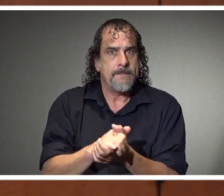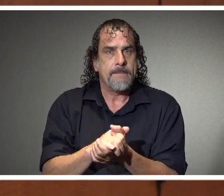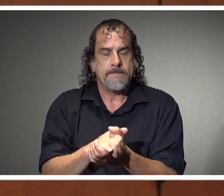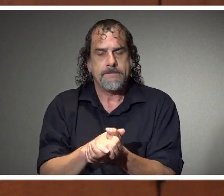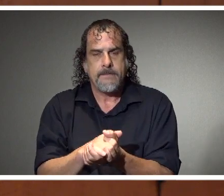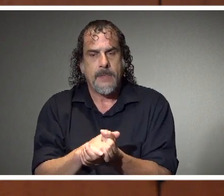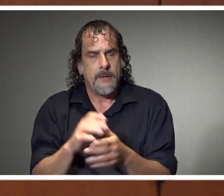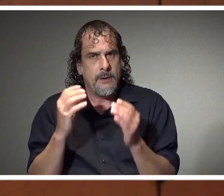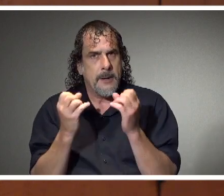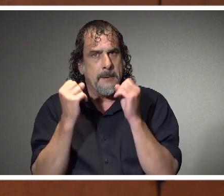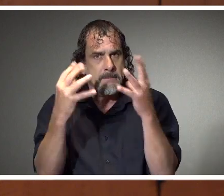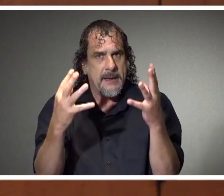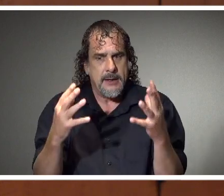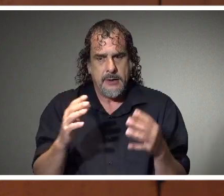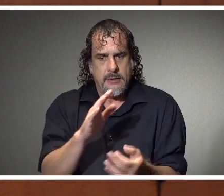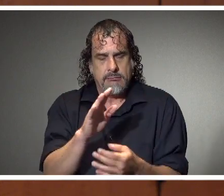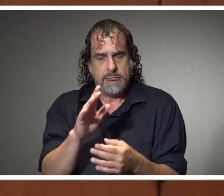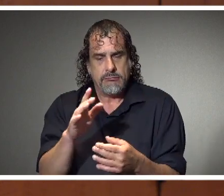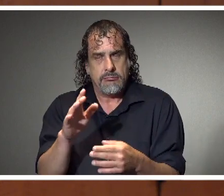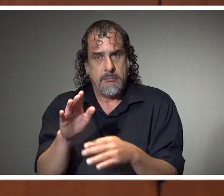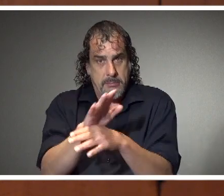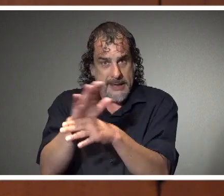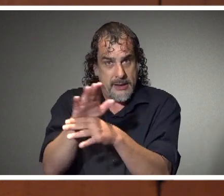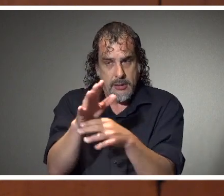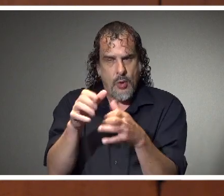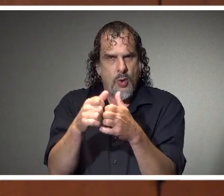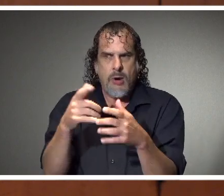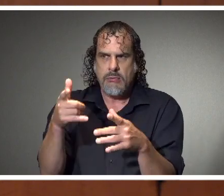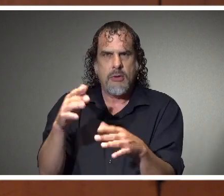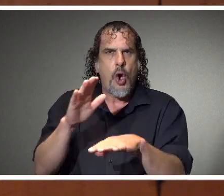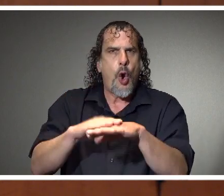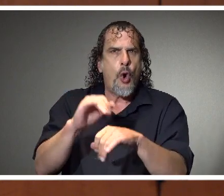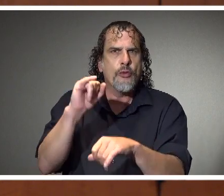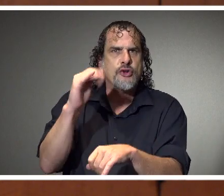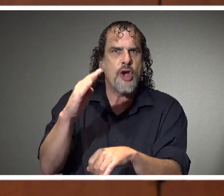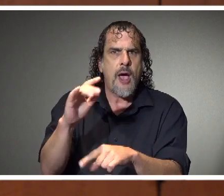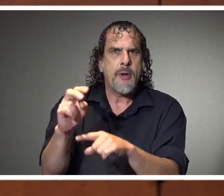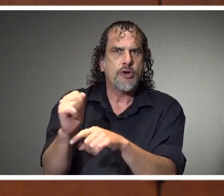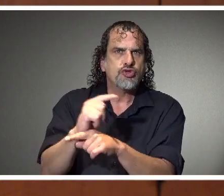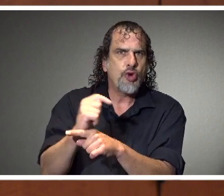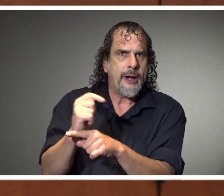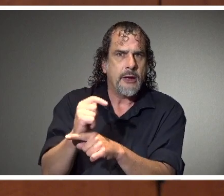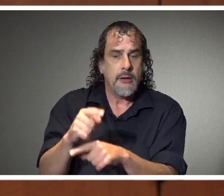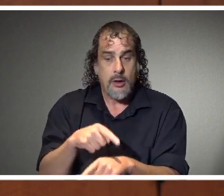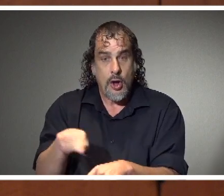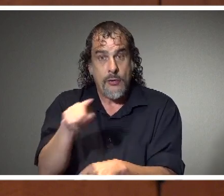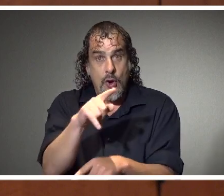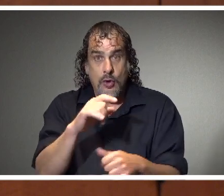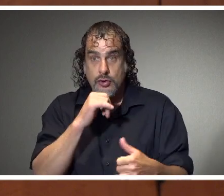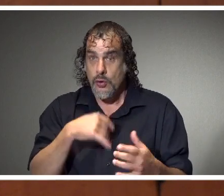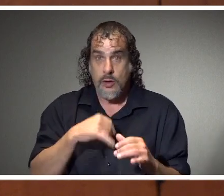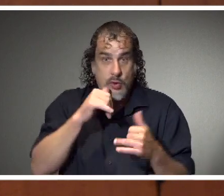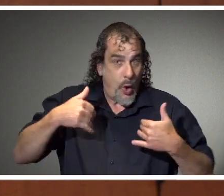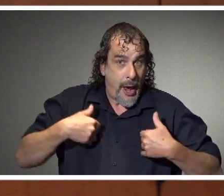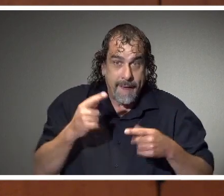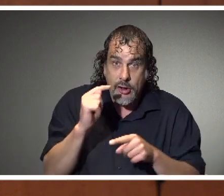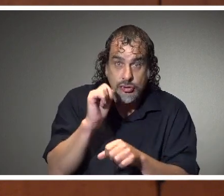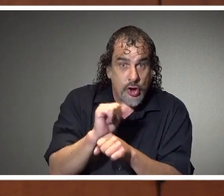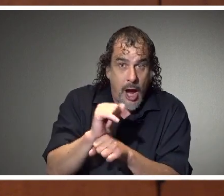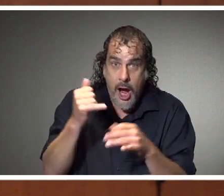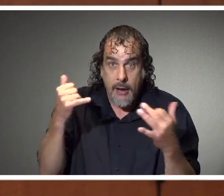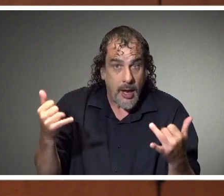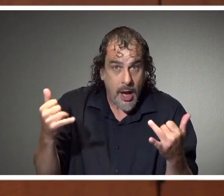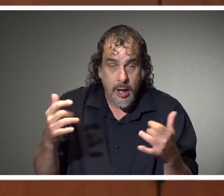of employers prefer to train people on the job. For those out of work and seeking opportunities, I want to encourage as